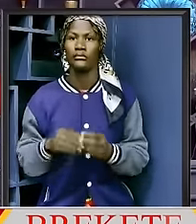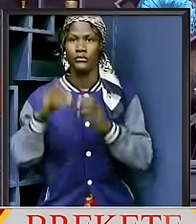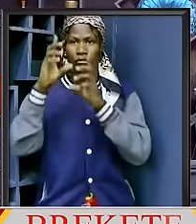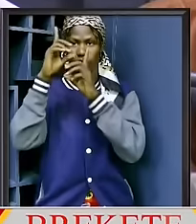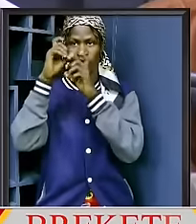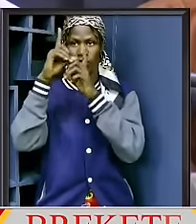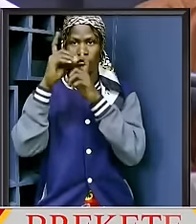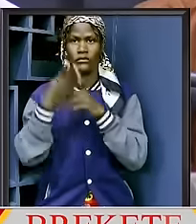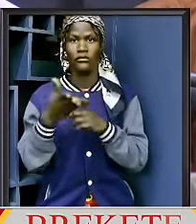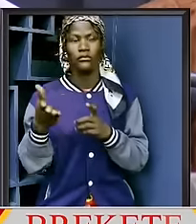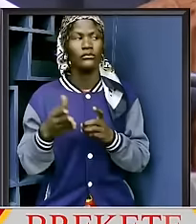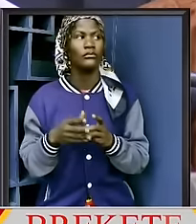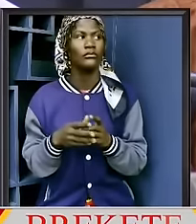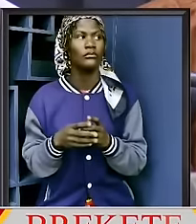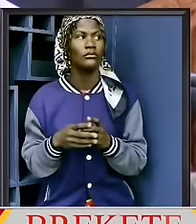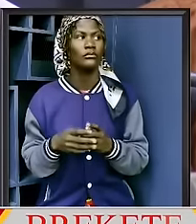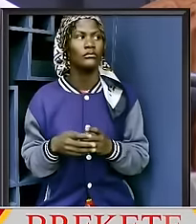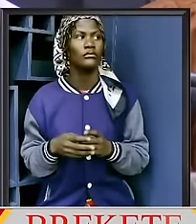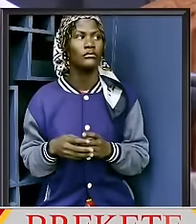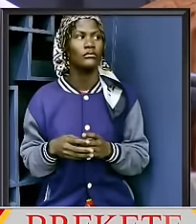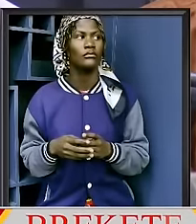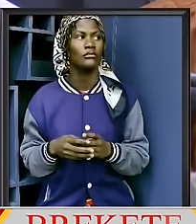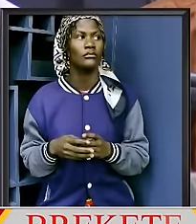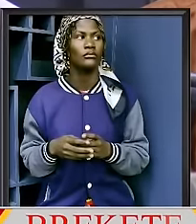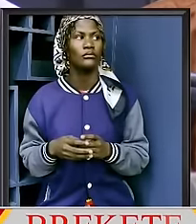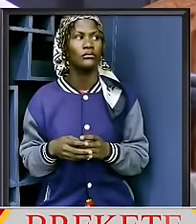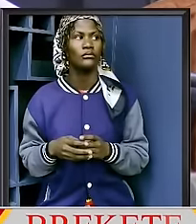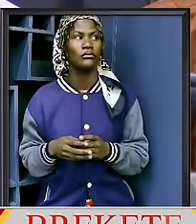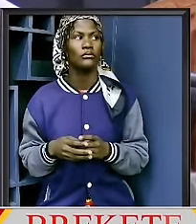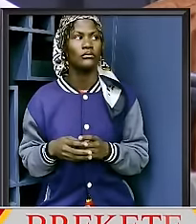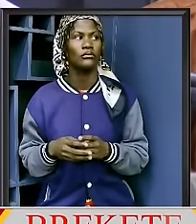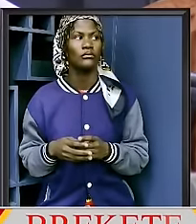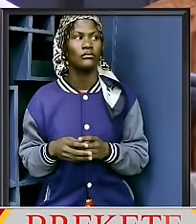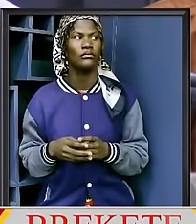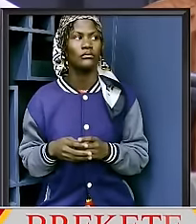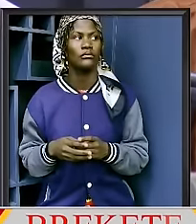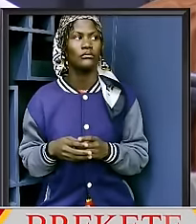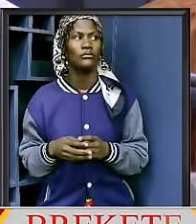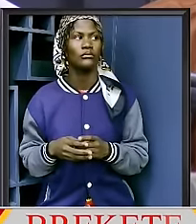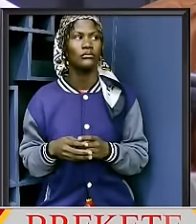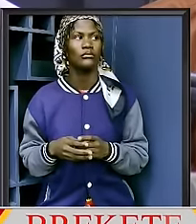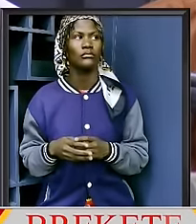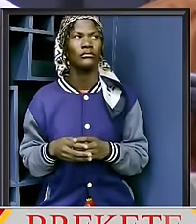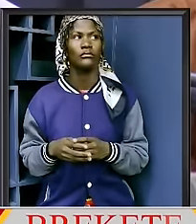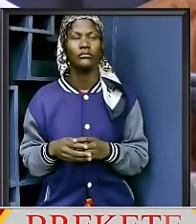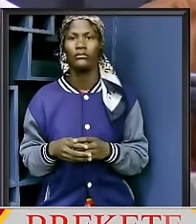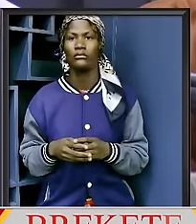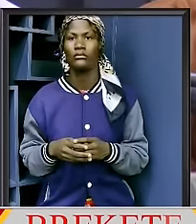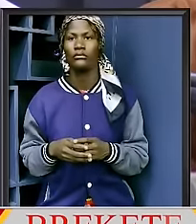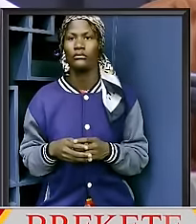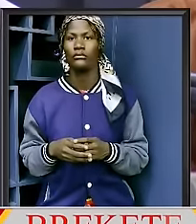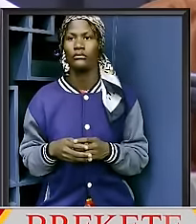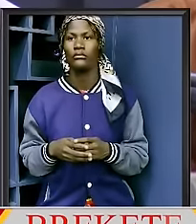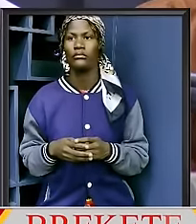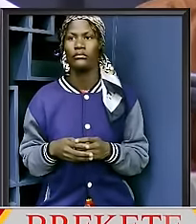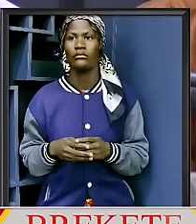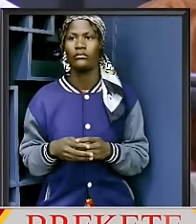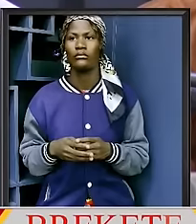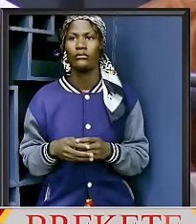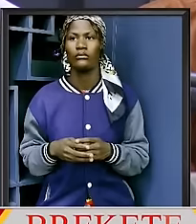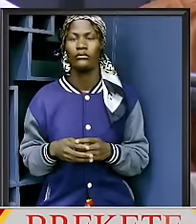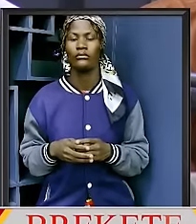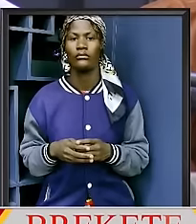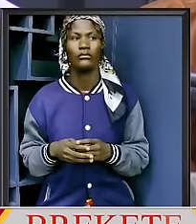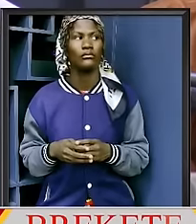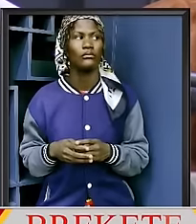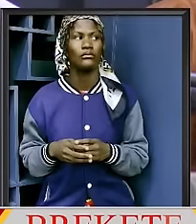was holding mic. Make una get the man picture. Make we show her. Make we they show. Mm-hmm.